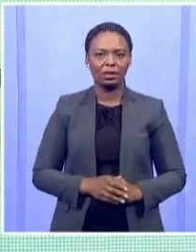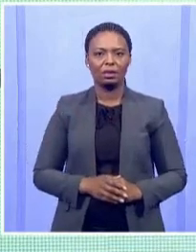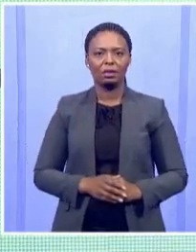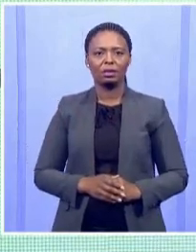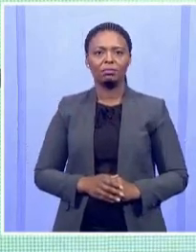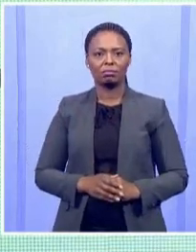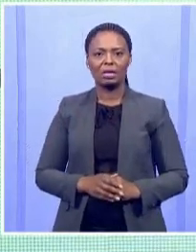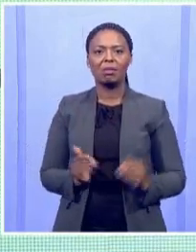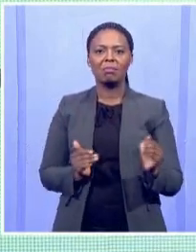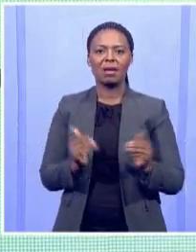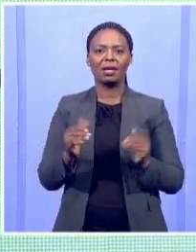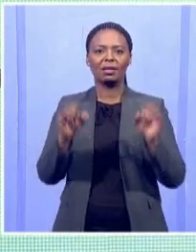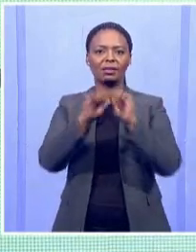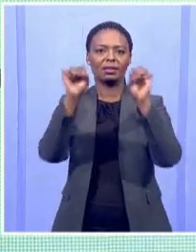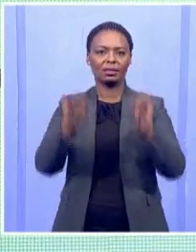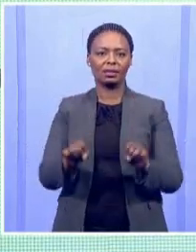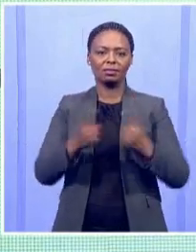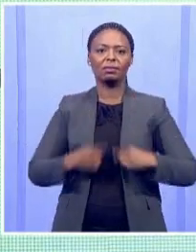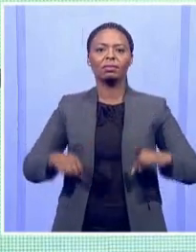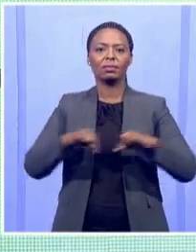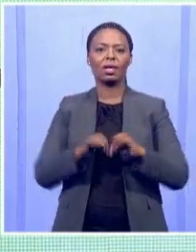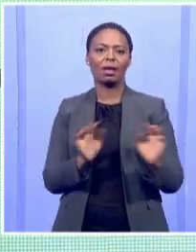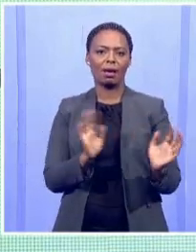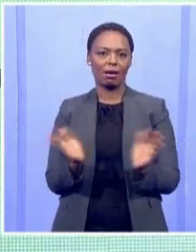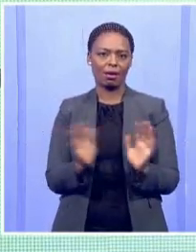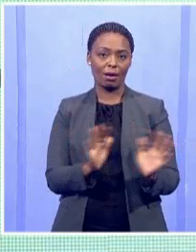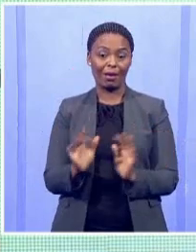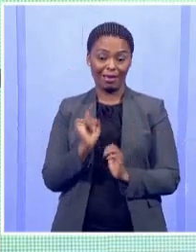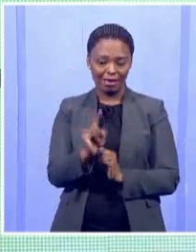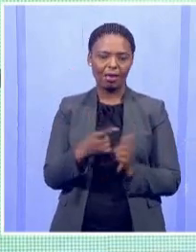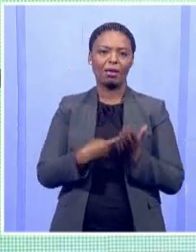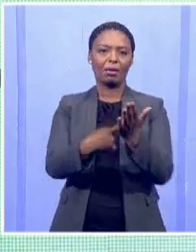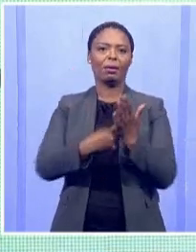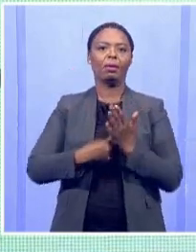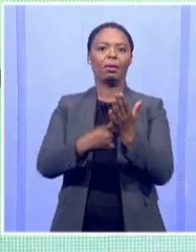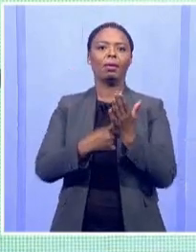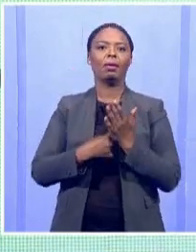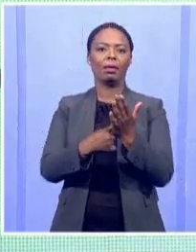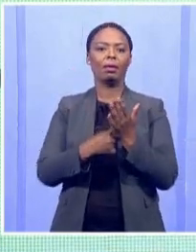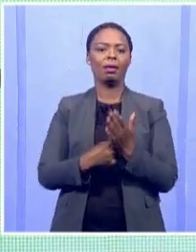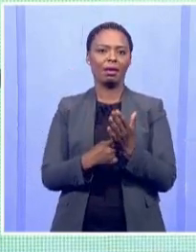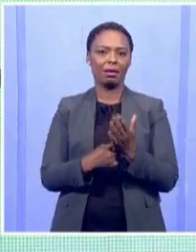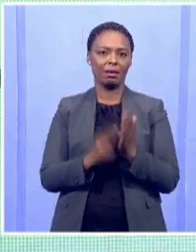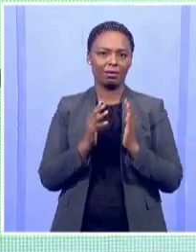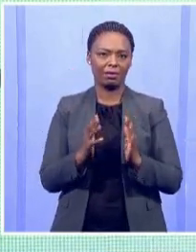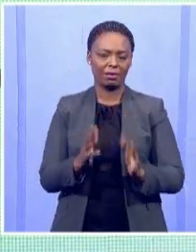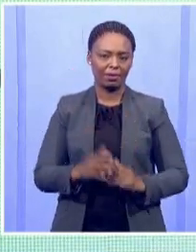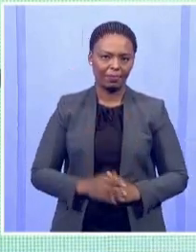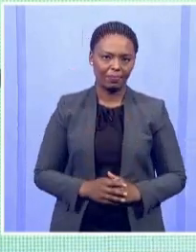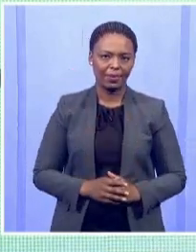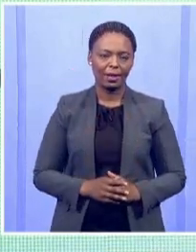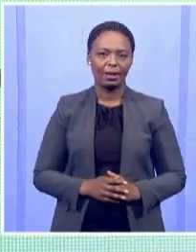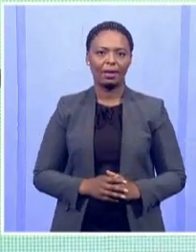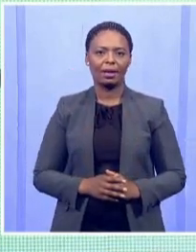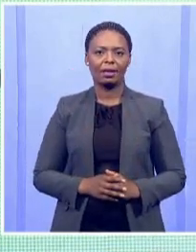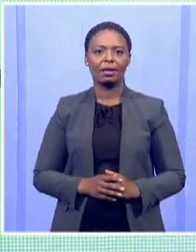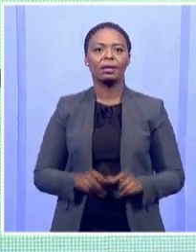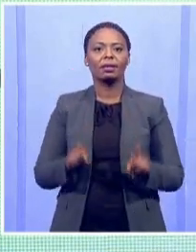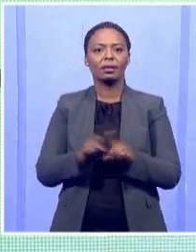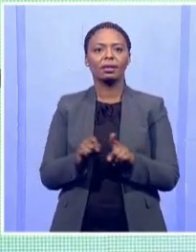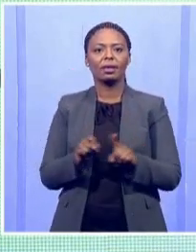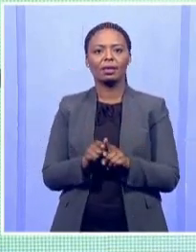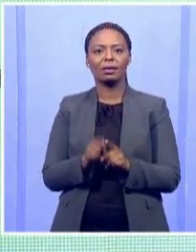manage our systems. And this has been, again, very evident in the management of